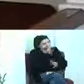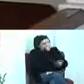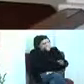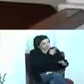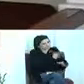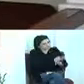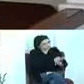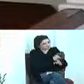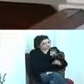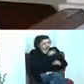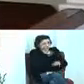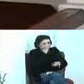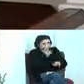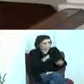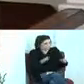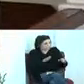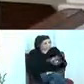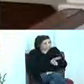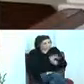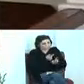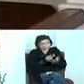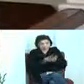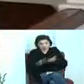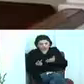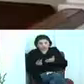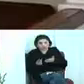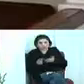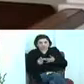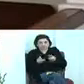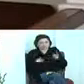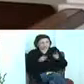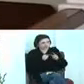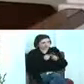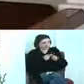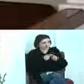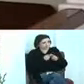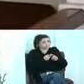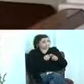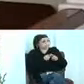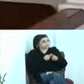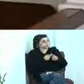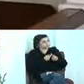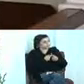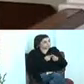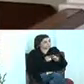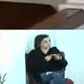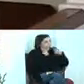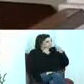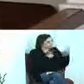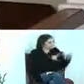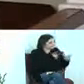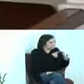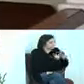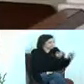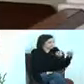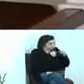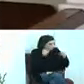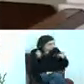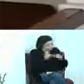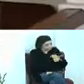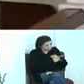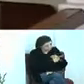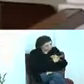fail. So when you have repented and returned to me again, your strength